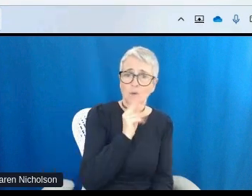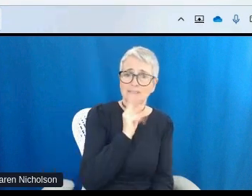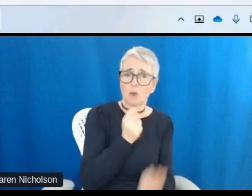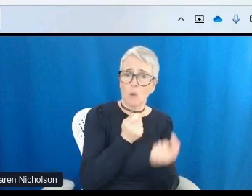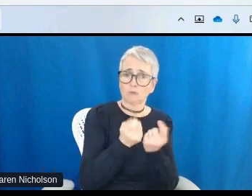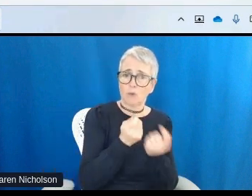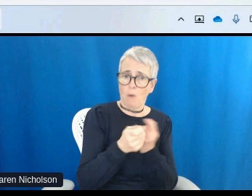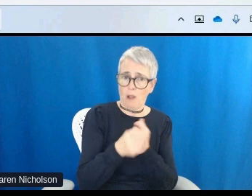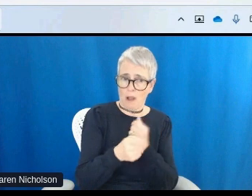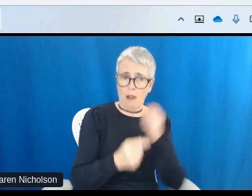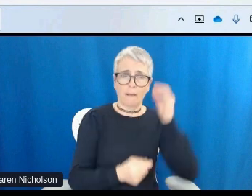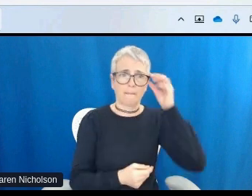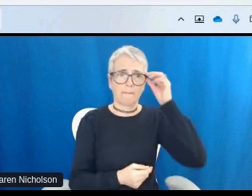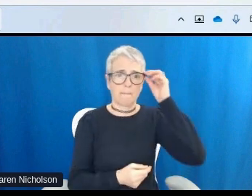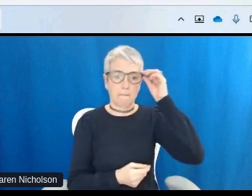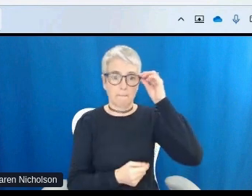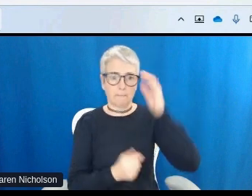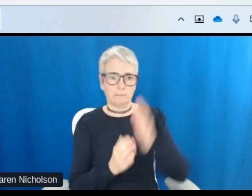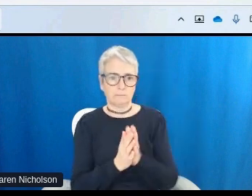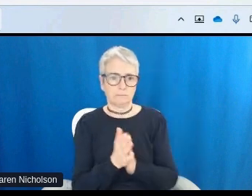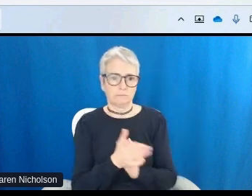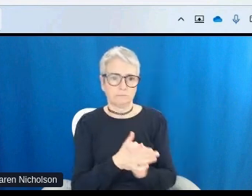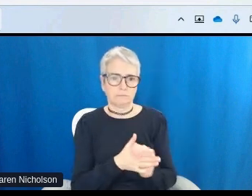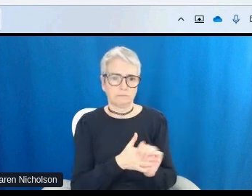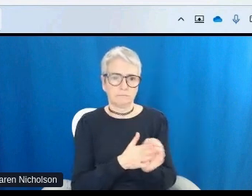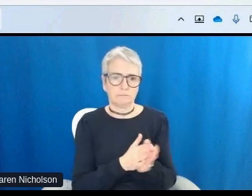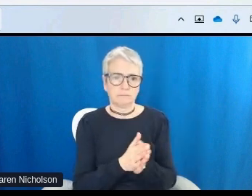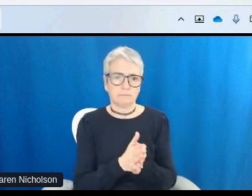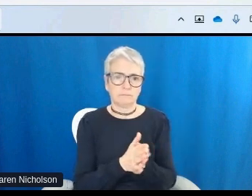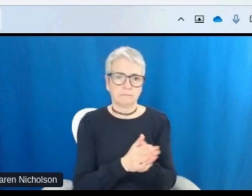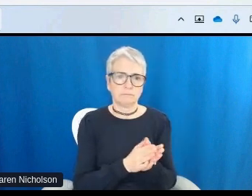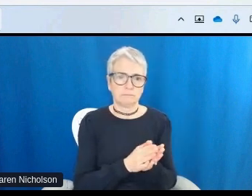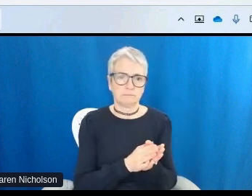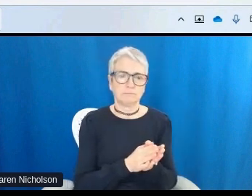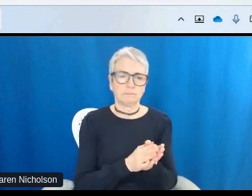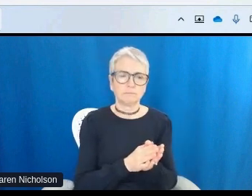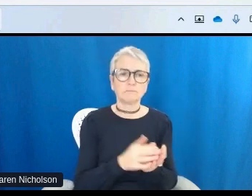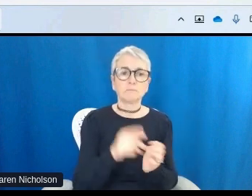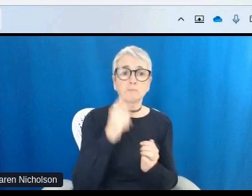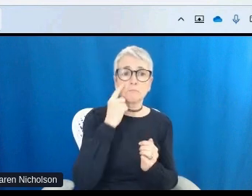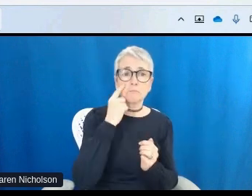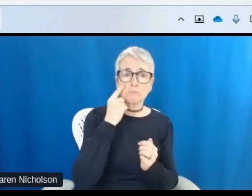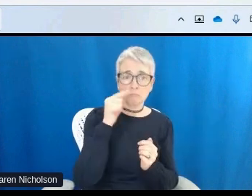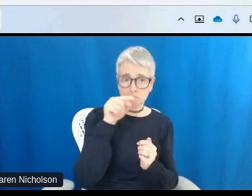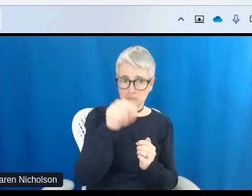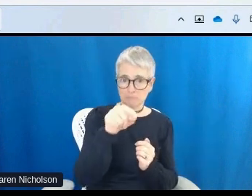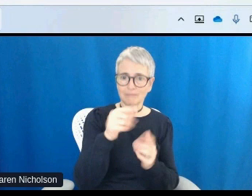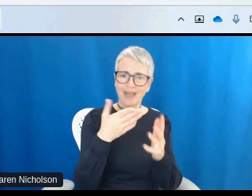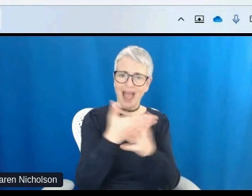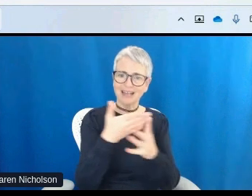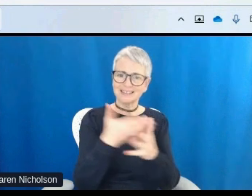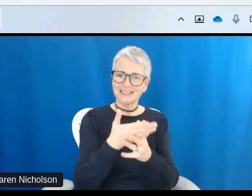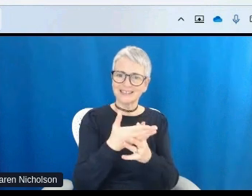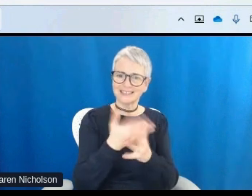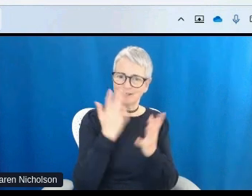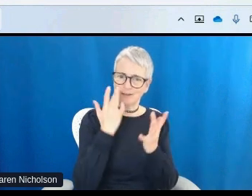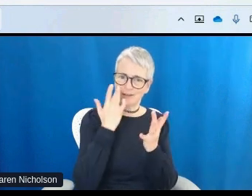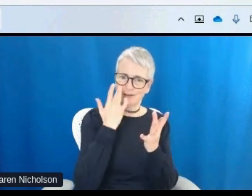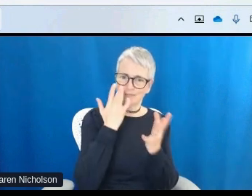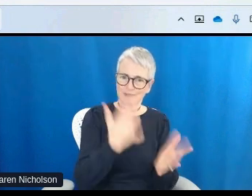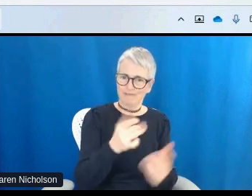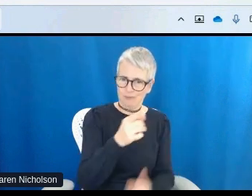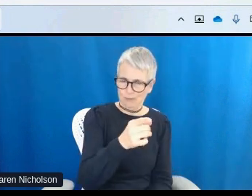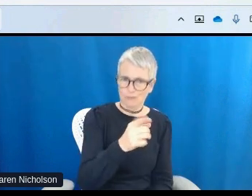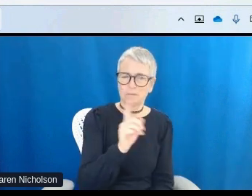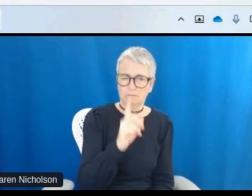interaction, we have speech. And if I click on that, you'll see it's voice access preview. So if I turn this